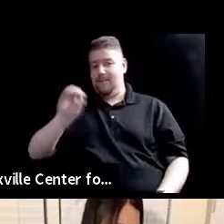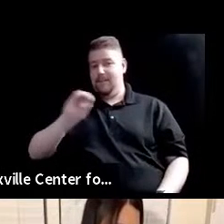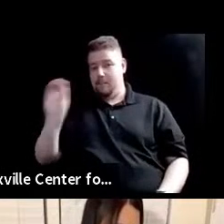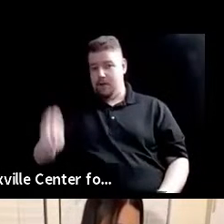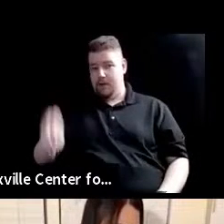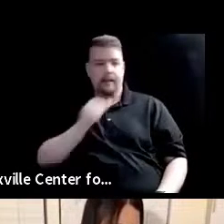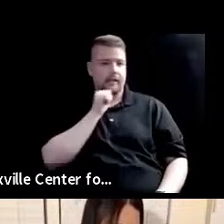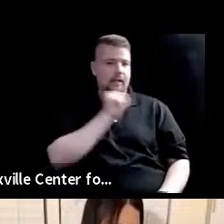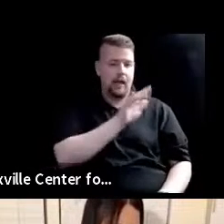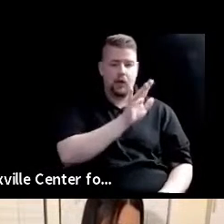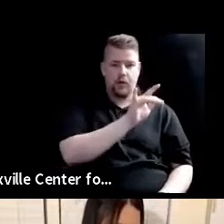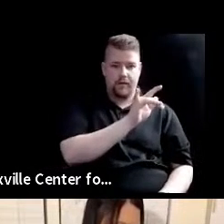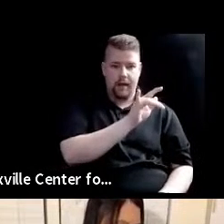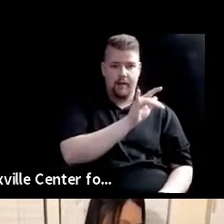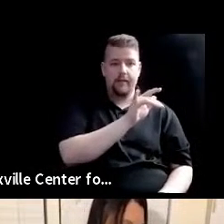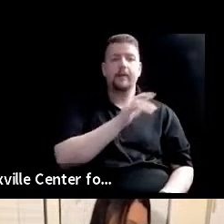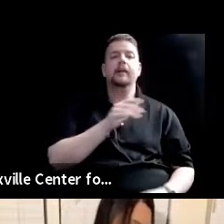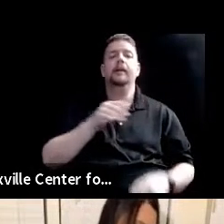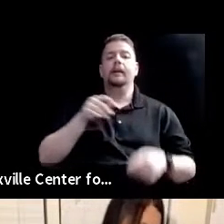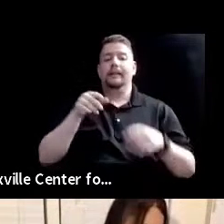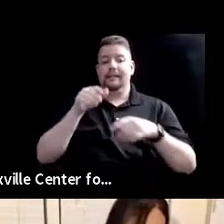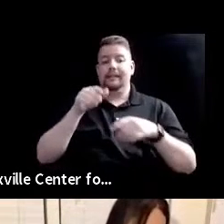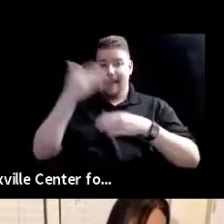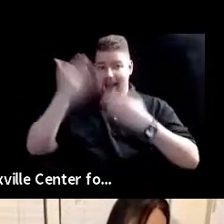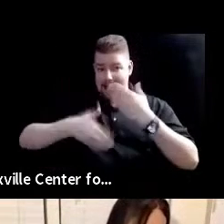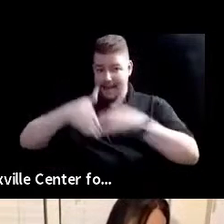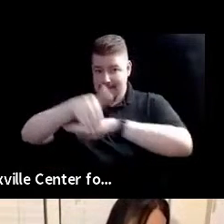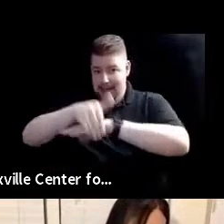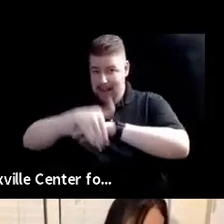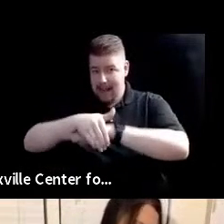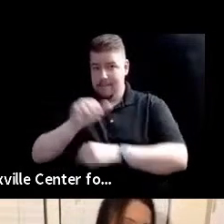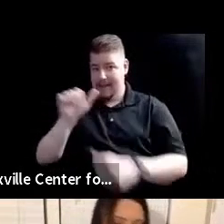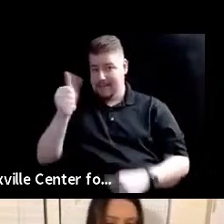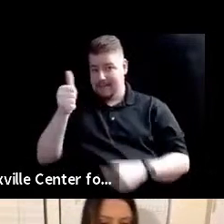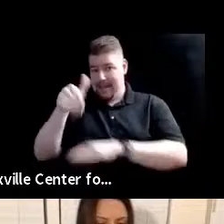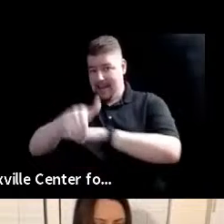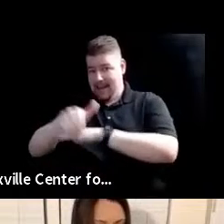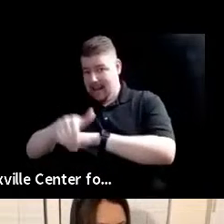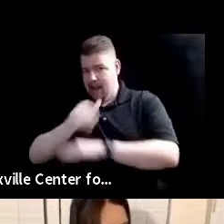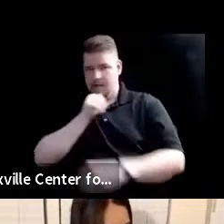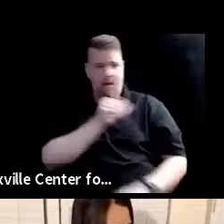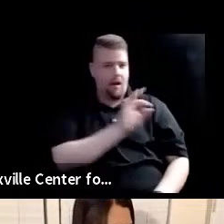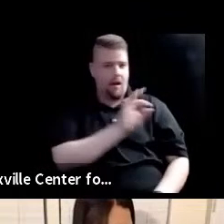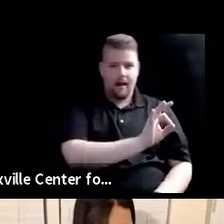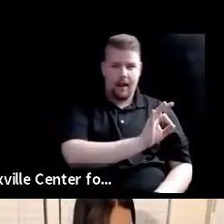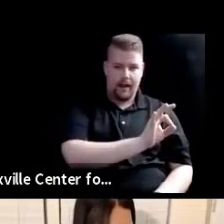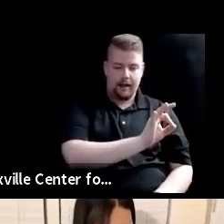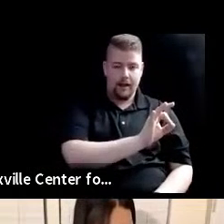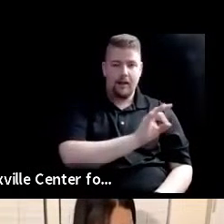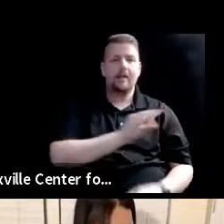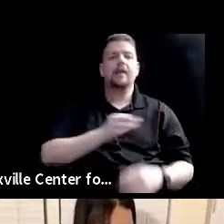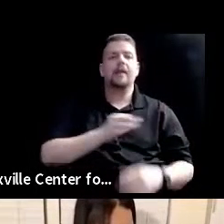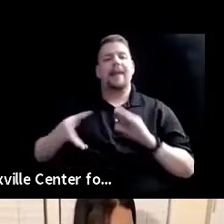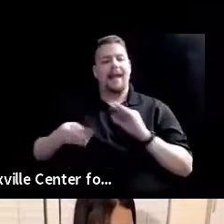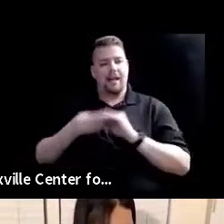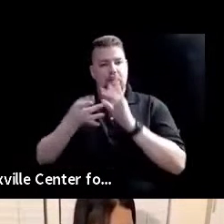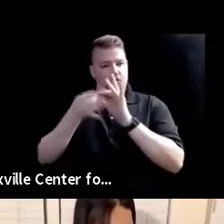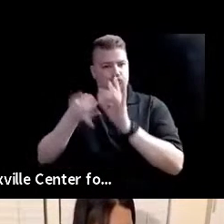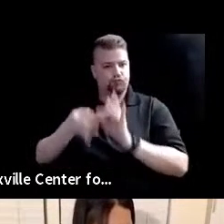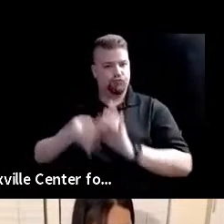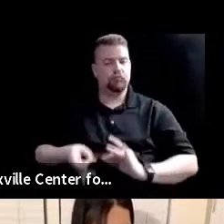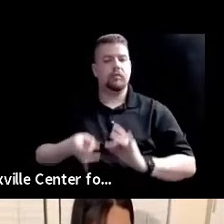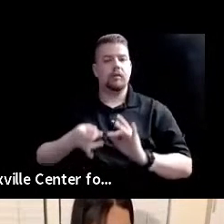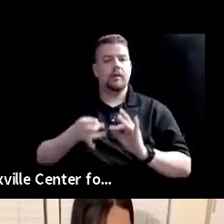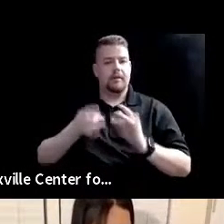25%, that the curfew would be 10 p.m. instead of 9 p.m., and that there would be an additional language put in